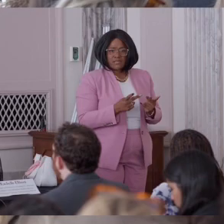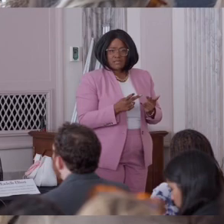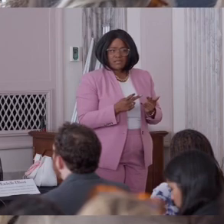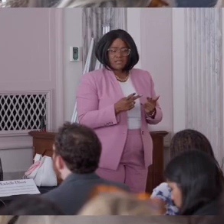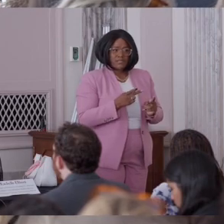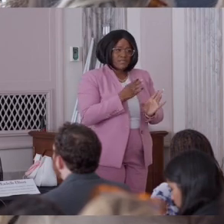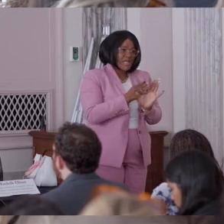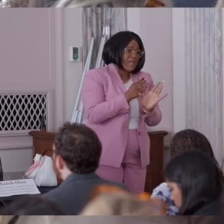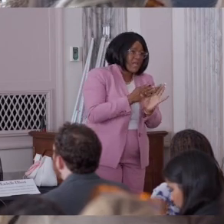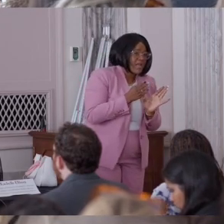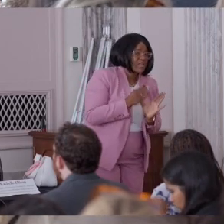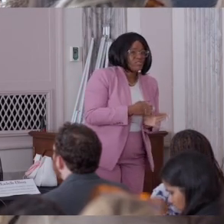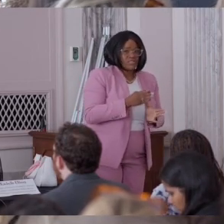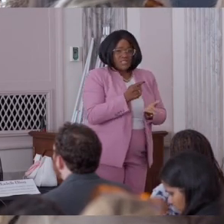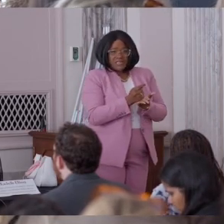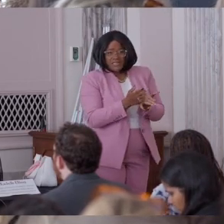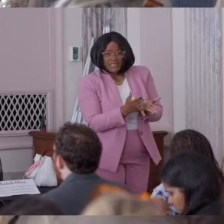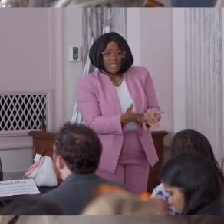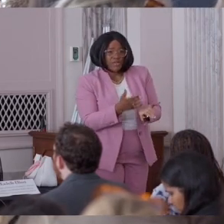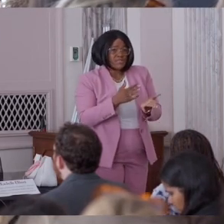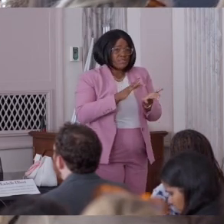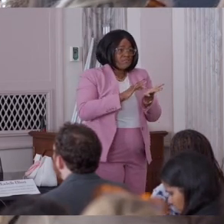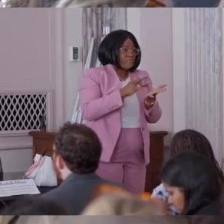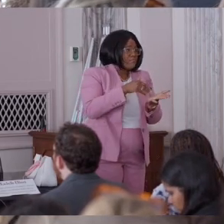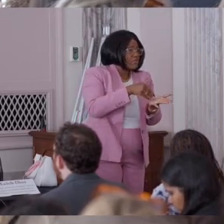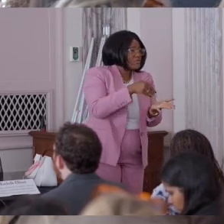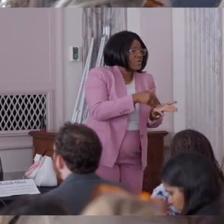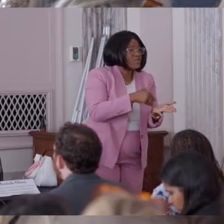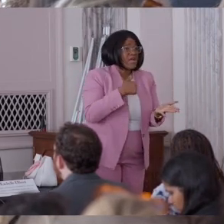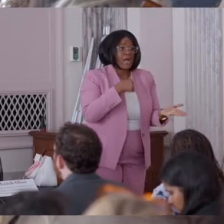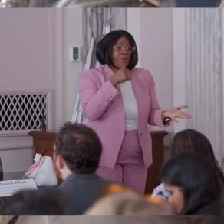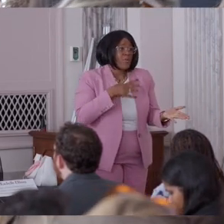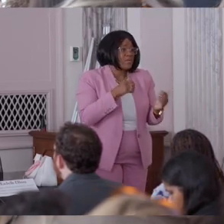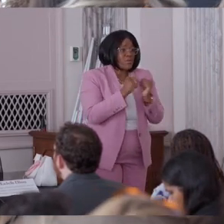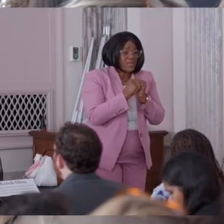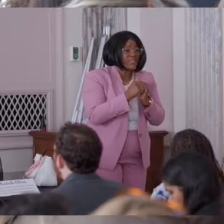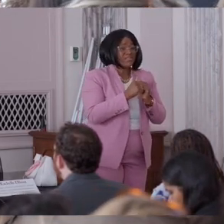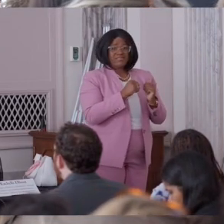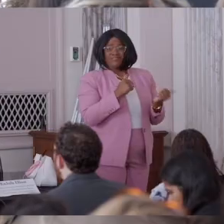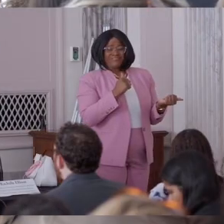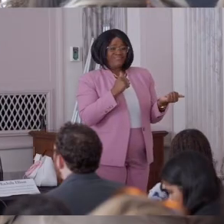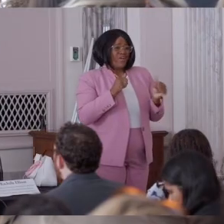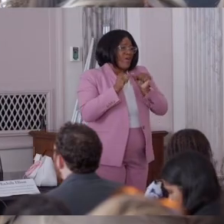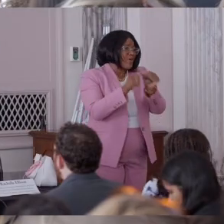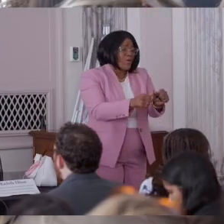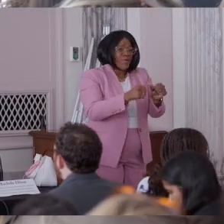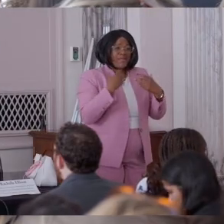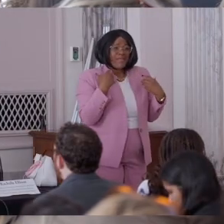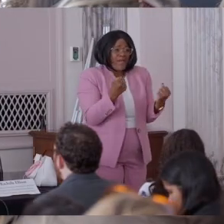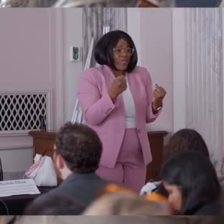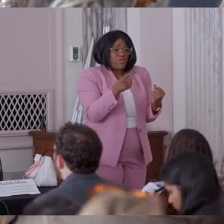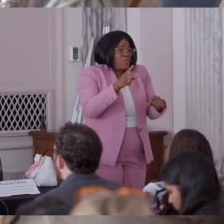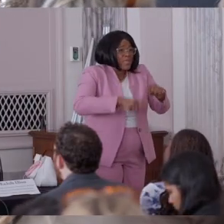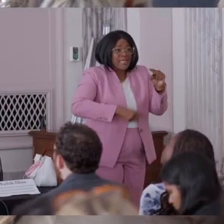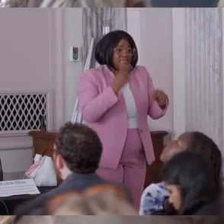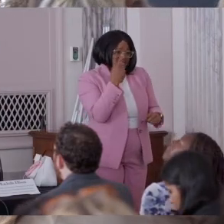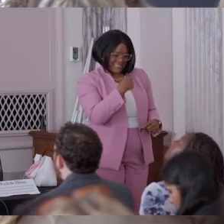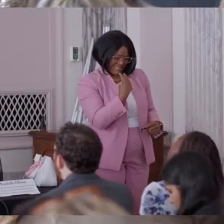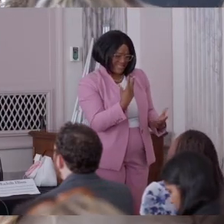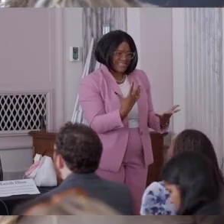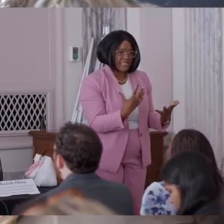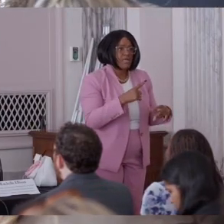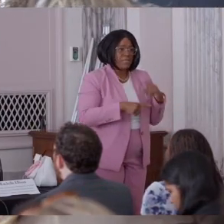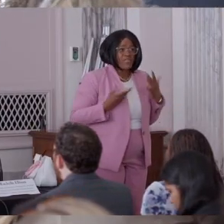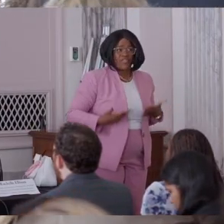the psychiatrist, the therapist, the medical doctor. I'm a woman with chronic health conditions that you just can't see, but